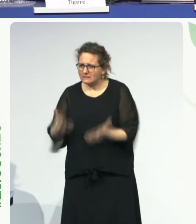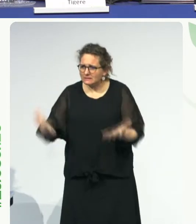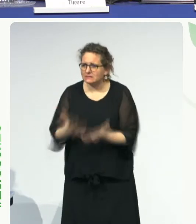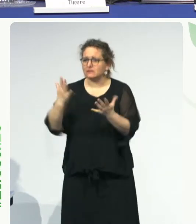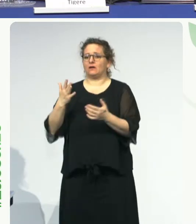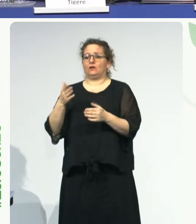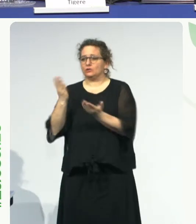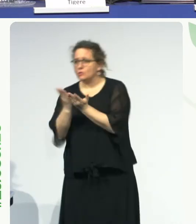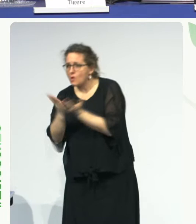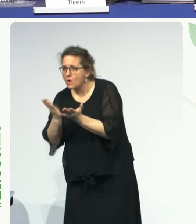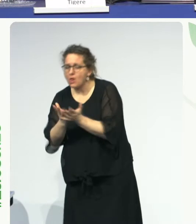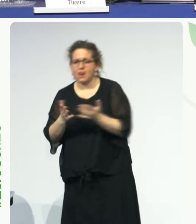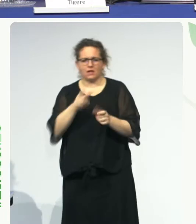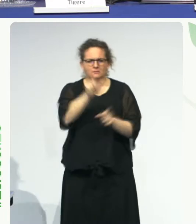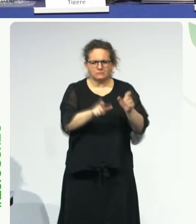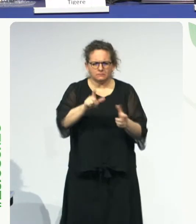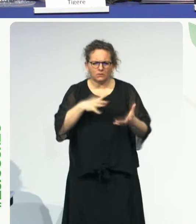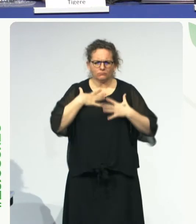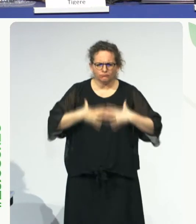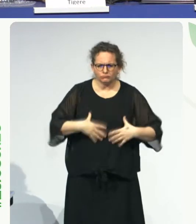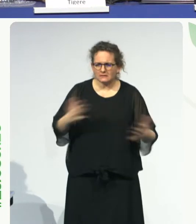eye health, among other projects.